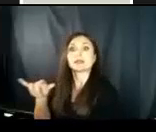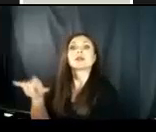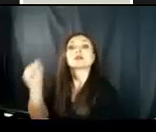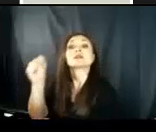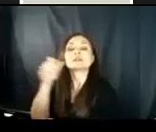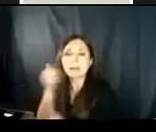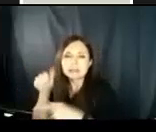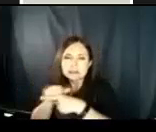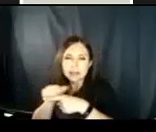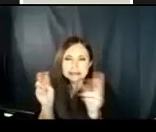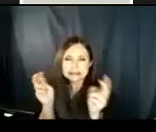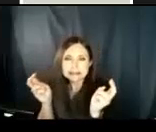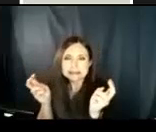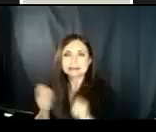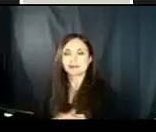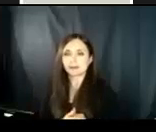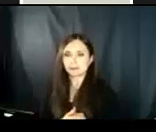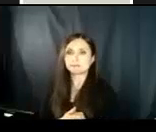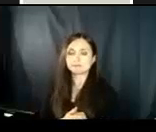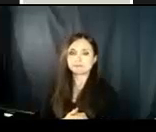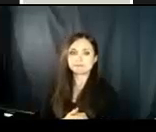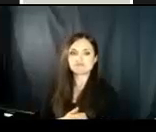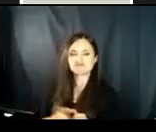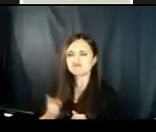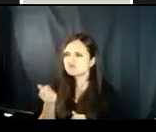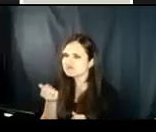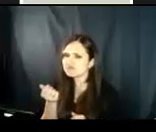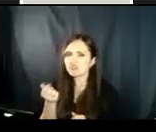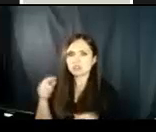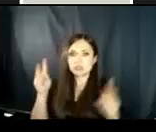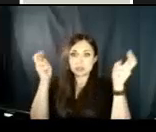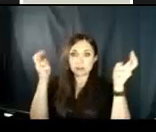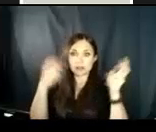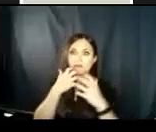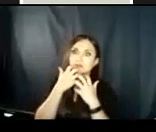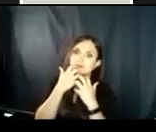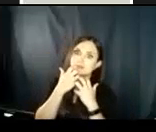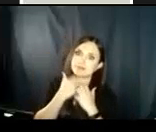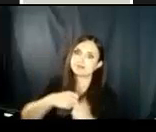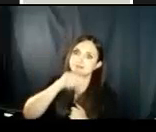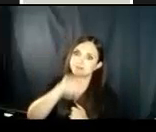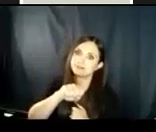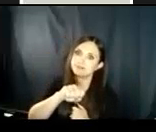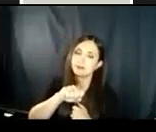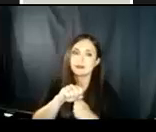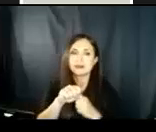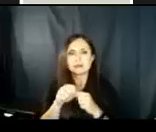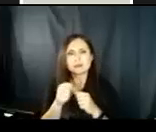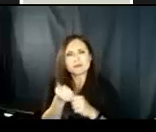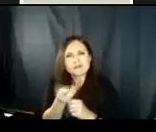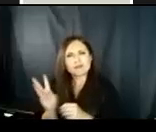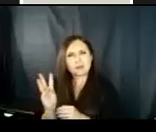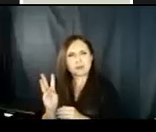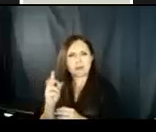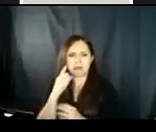practices. And so I gather a few things. This is a topic that I'm very passionate about, but I gather a few things that I